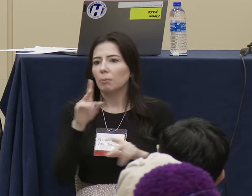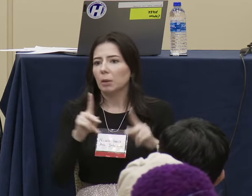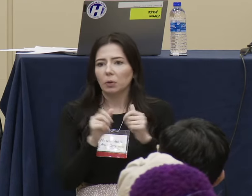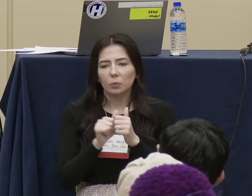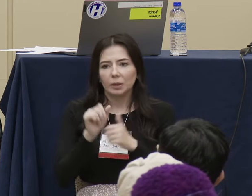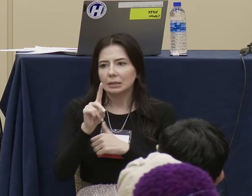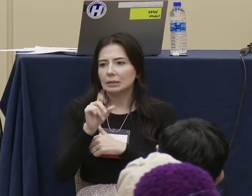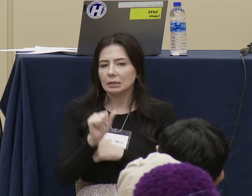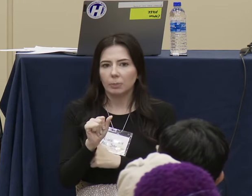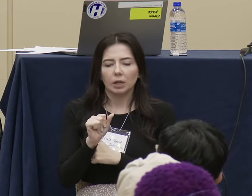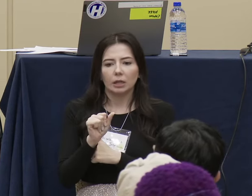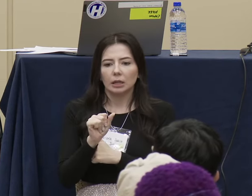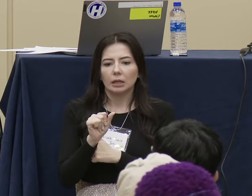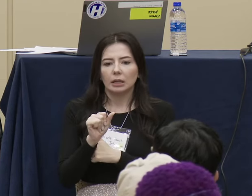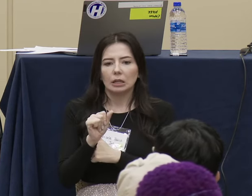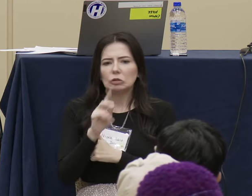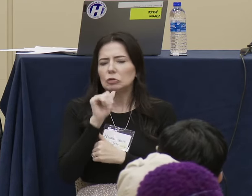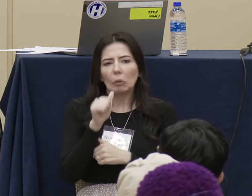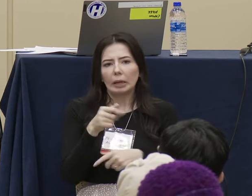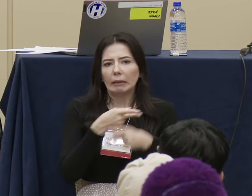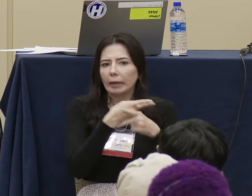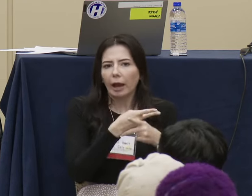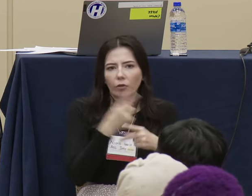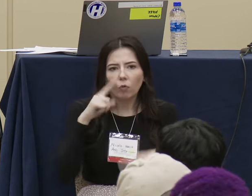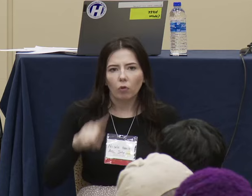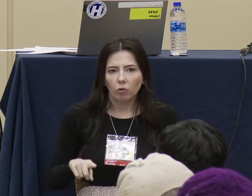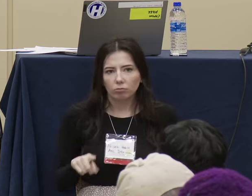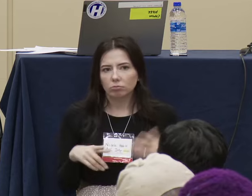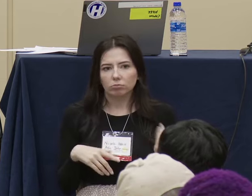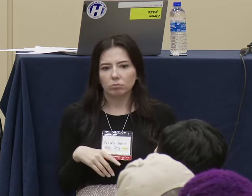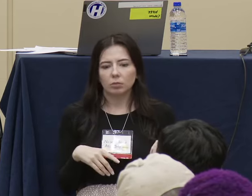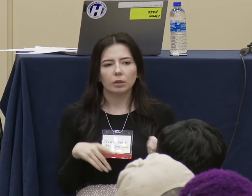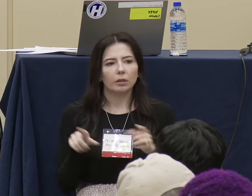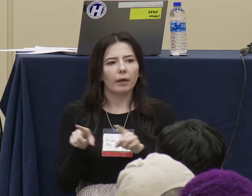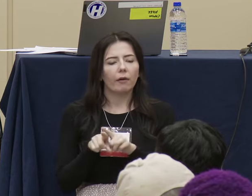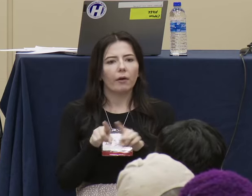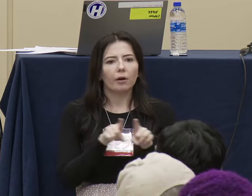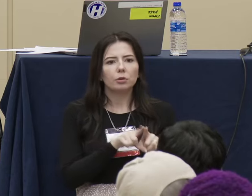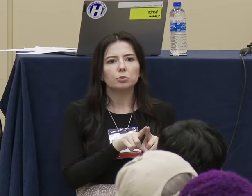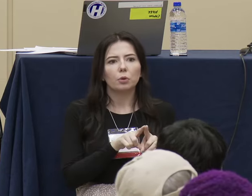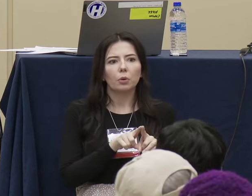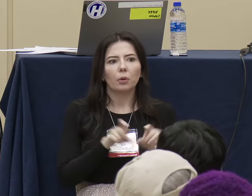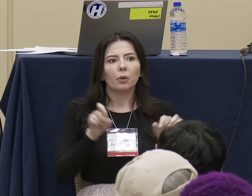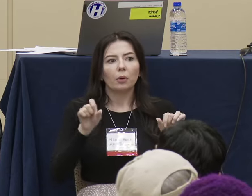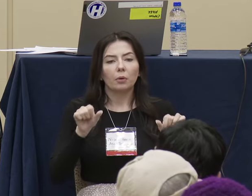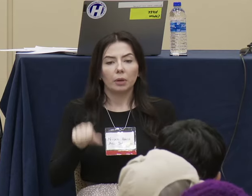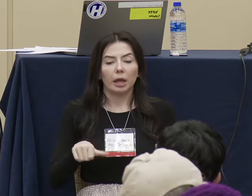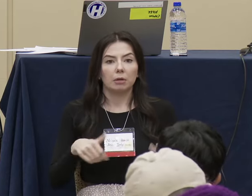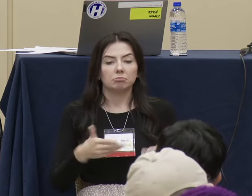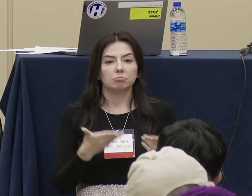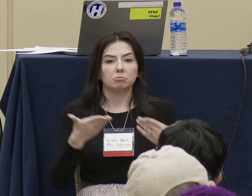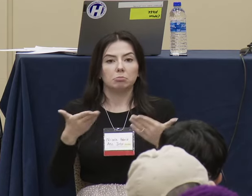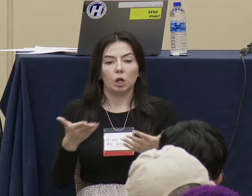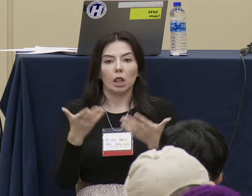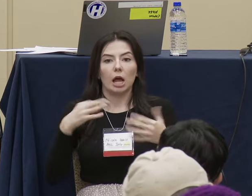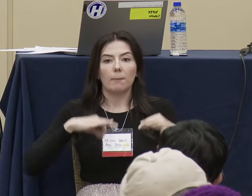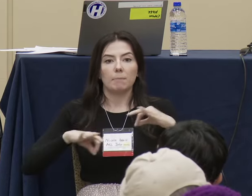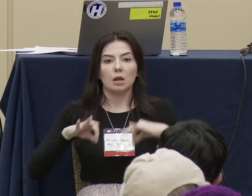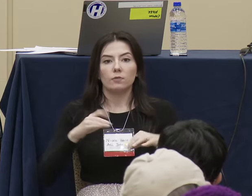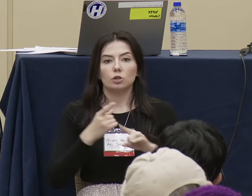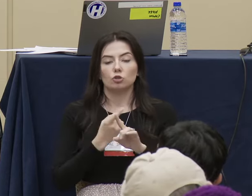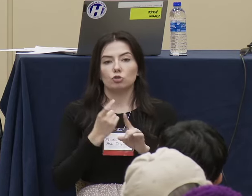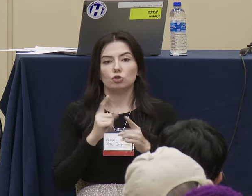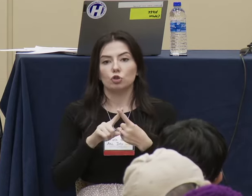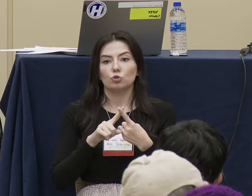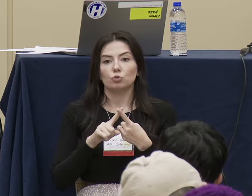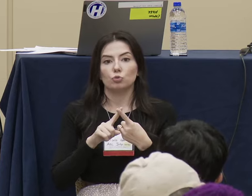don't just get cared for. They're also bring a lot to the table, and they also care for